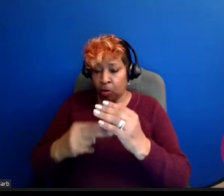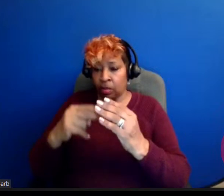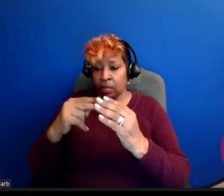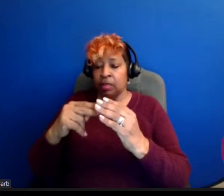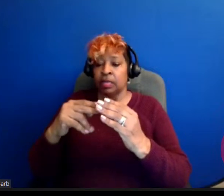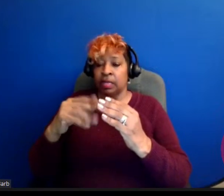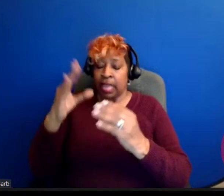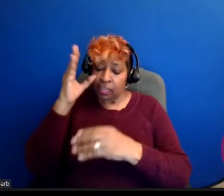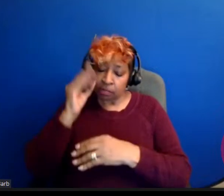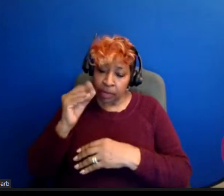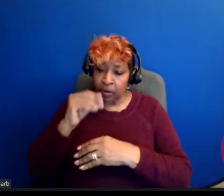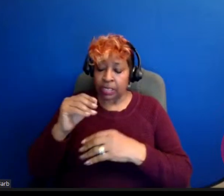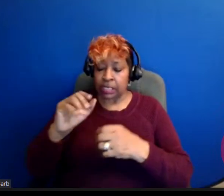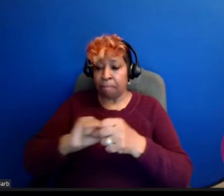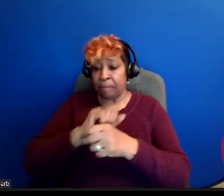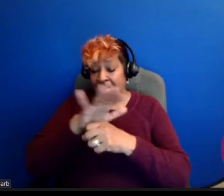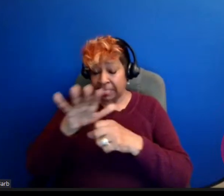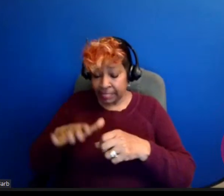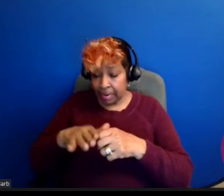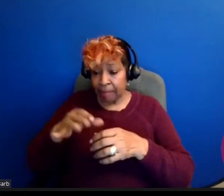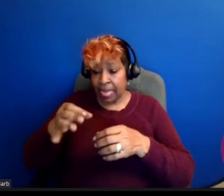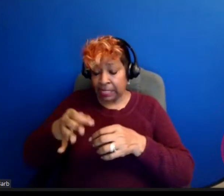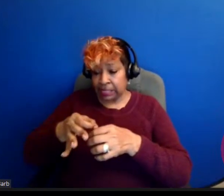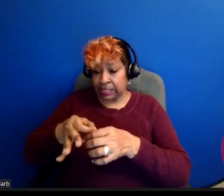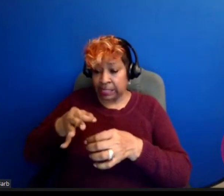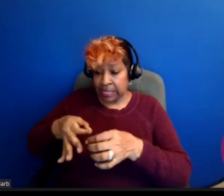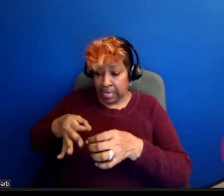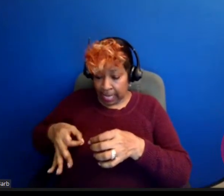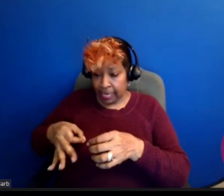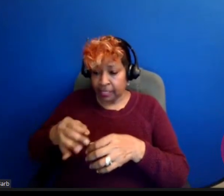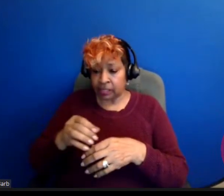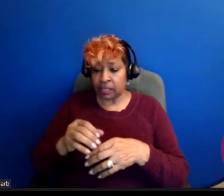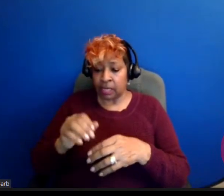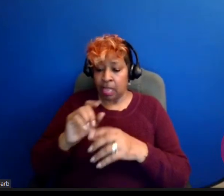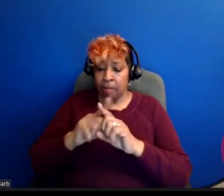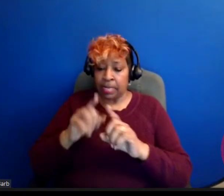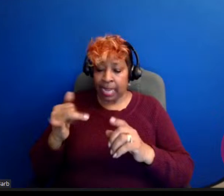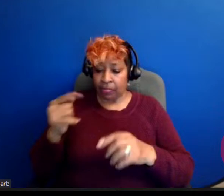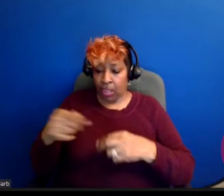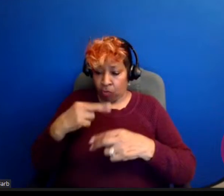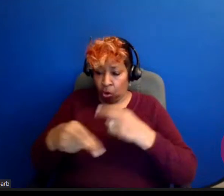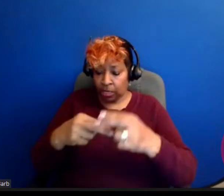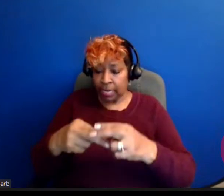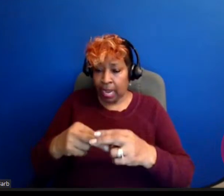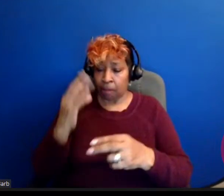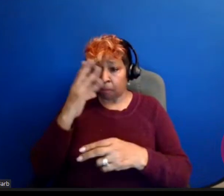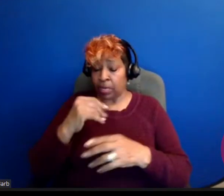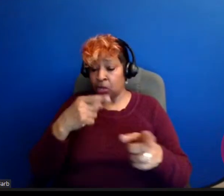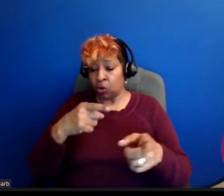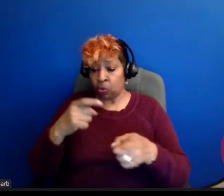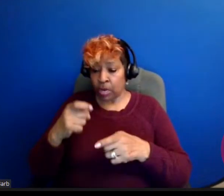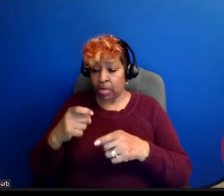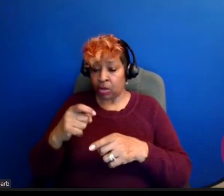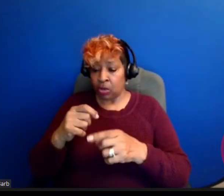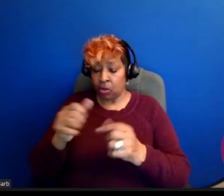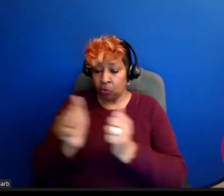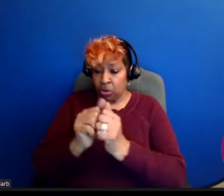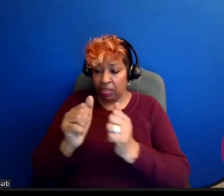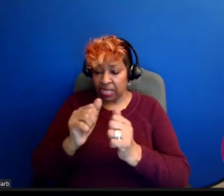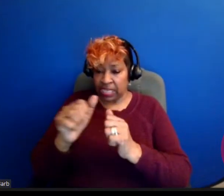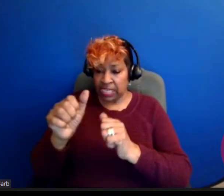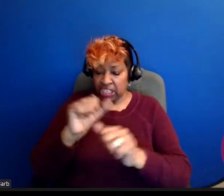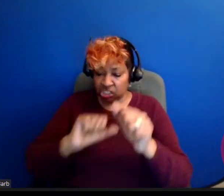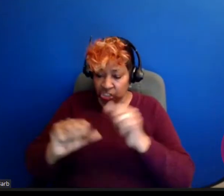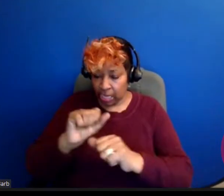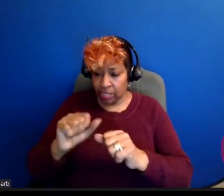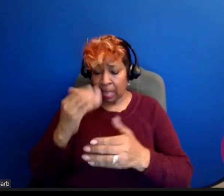other complications, but they're kind of rolling out fairly quickly on the heels of each other. So might be confusing,